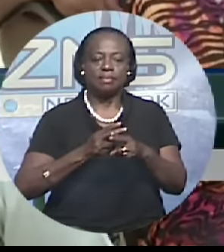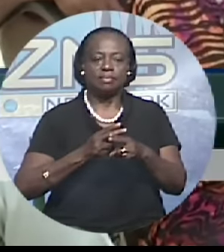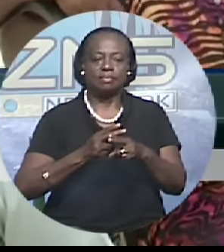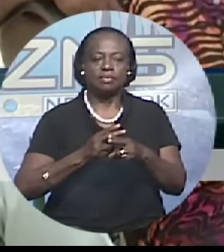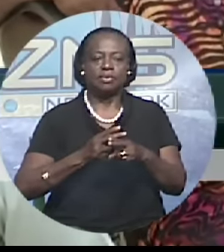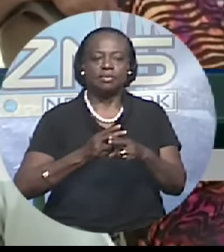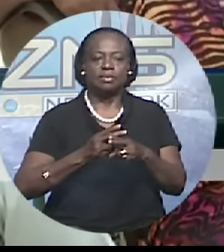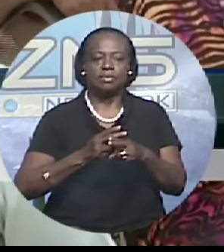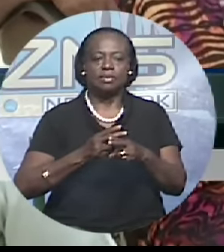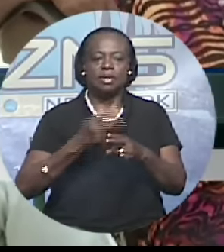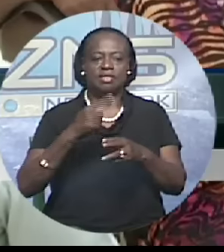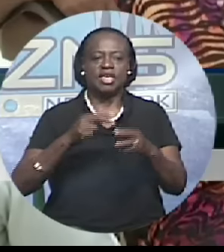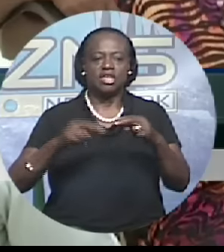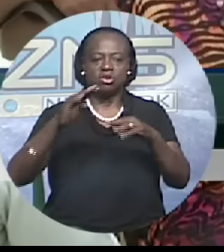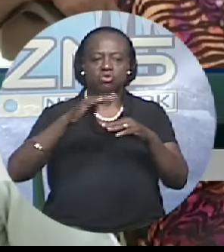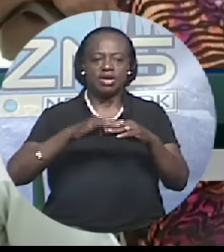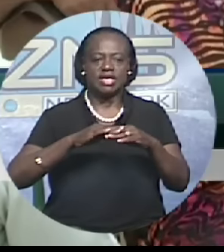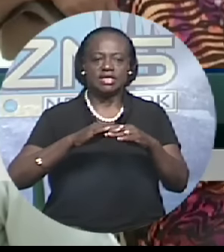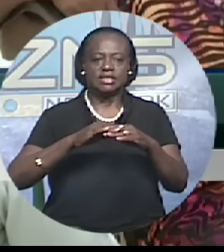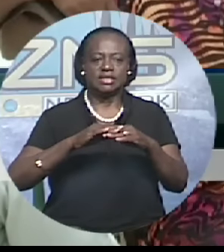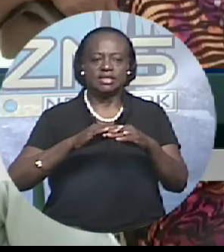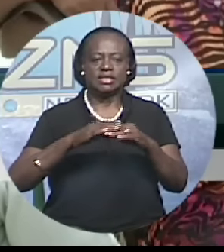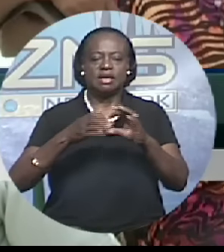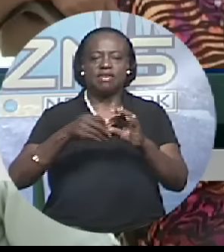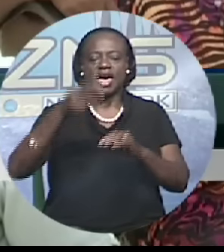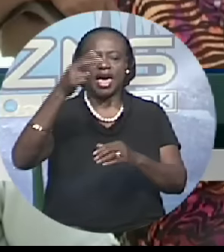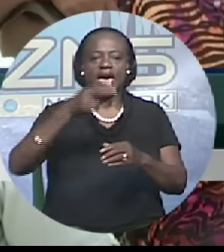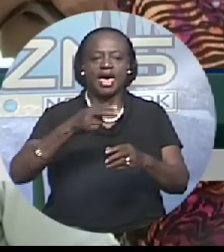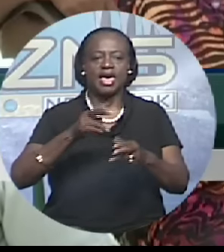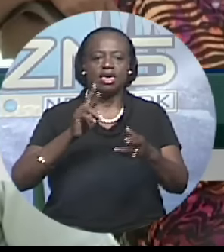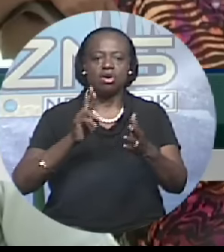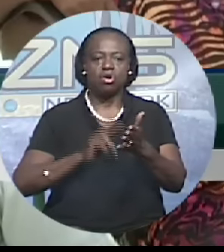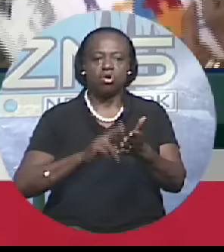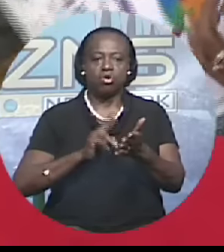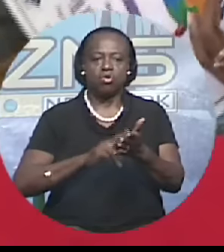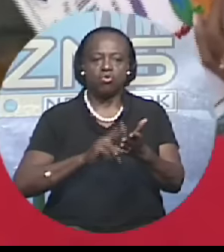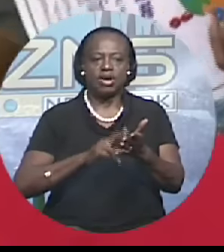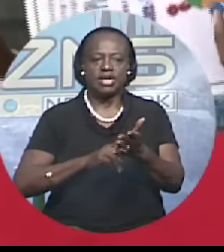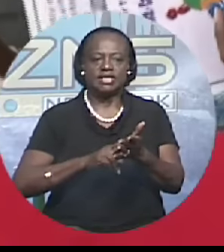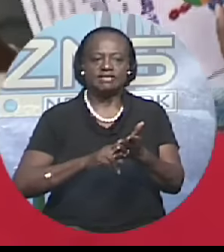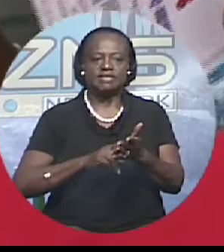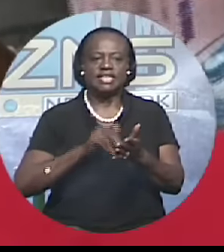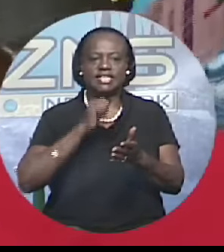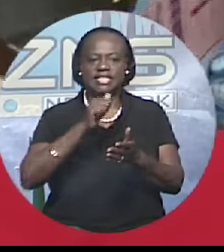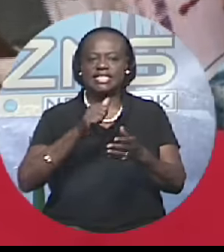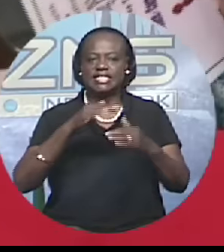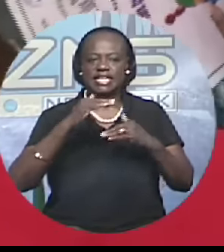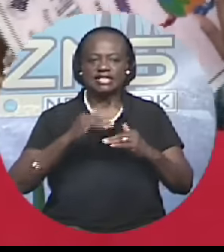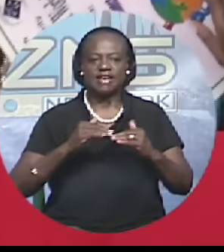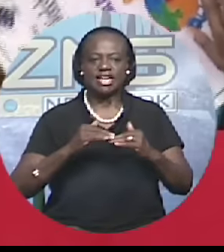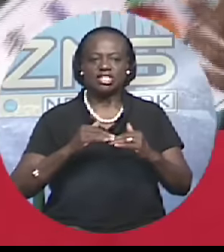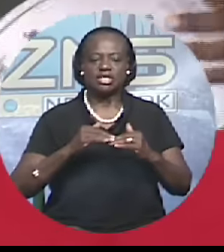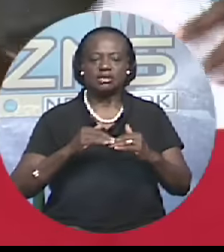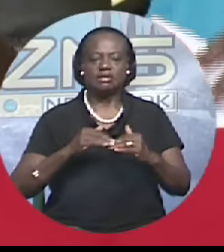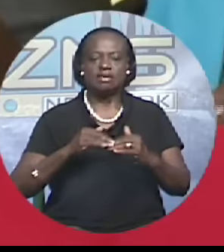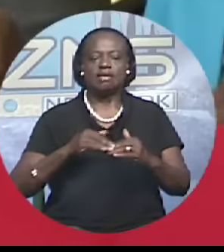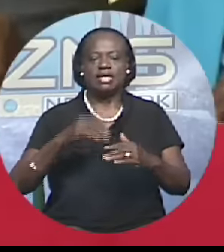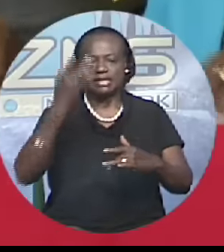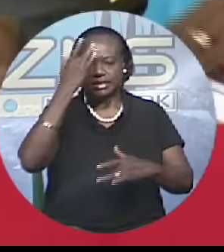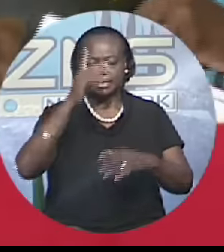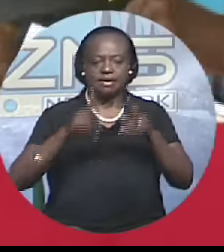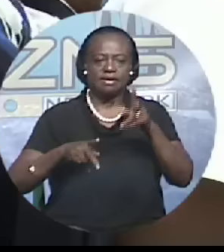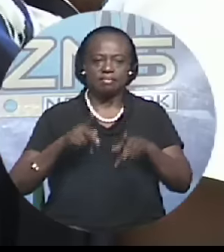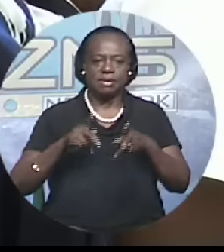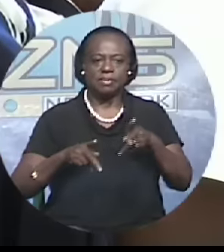There's also a high rate of patient dissatisfaction with the current healthcare system. This group, of which Dr. Philippe is the chair, is